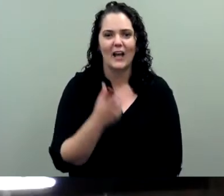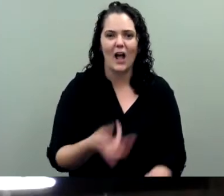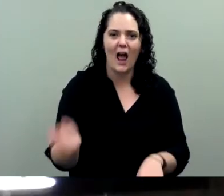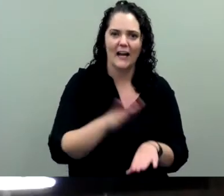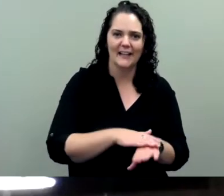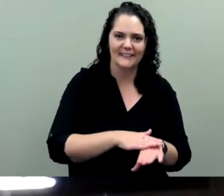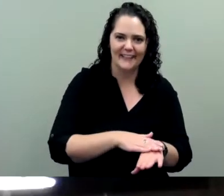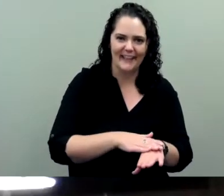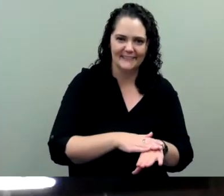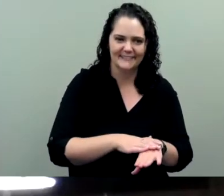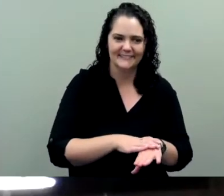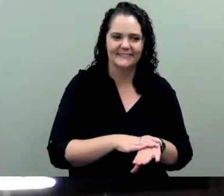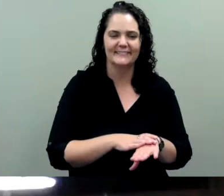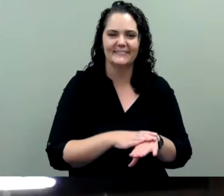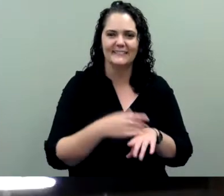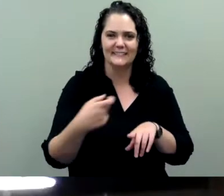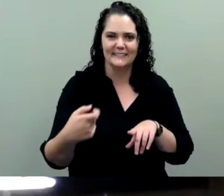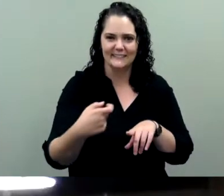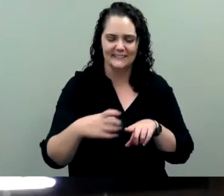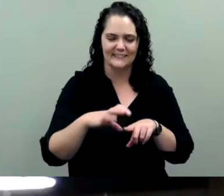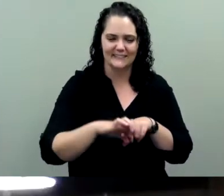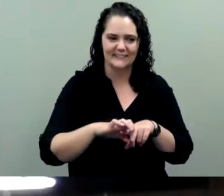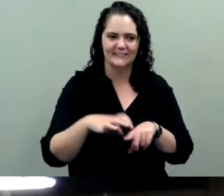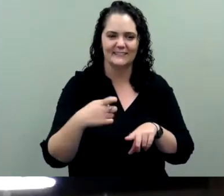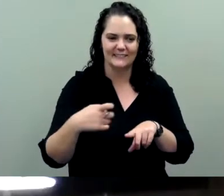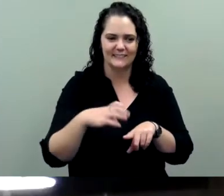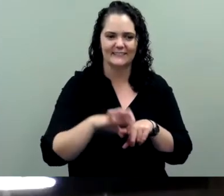hand. 3 rubber bands.